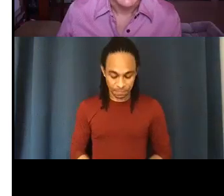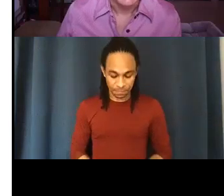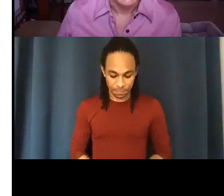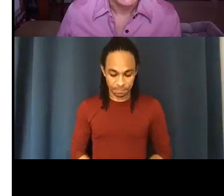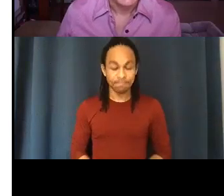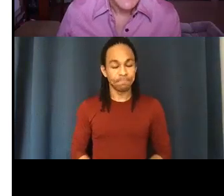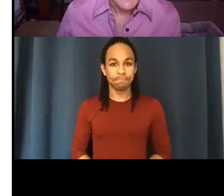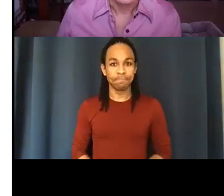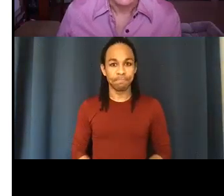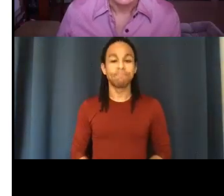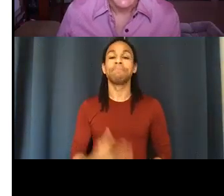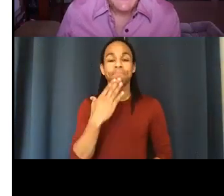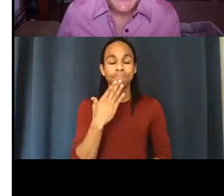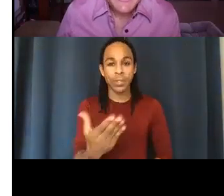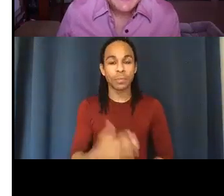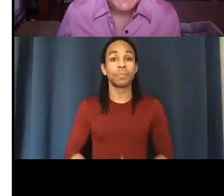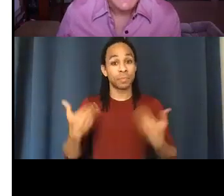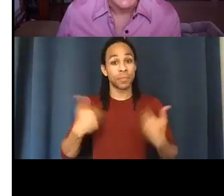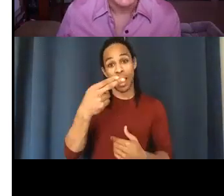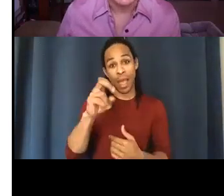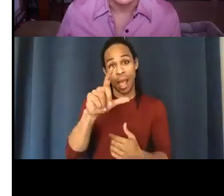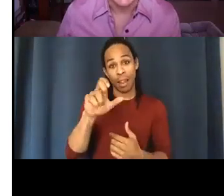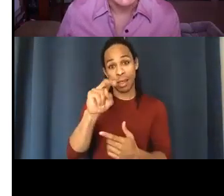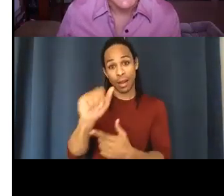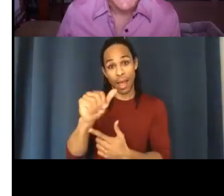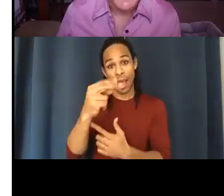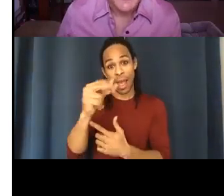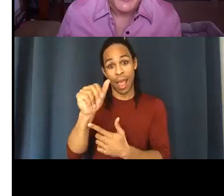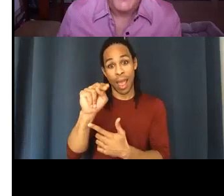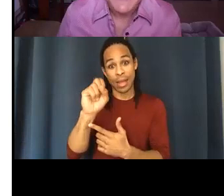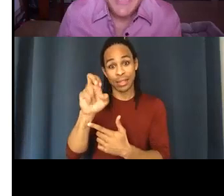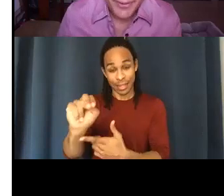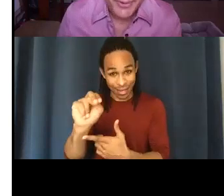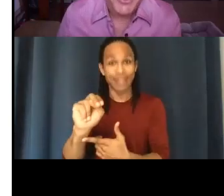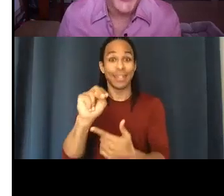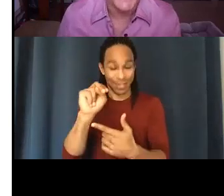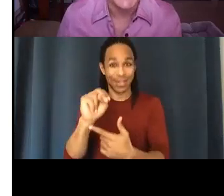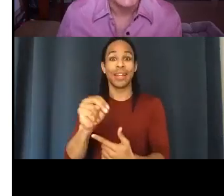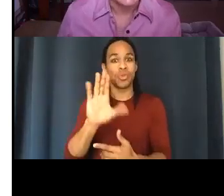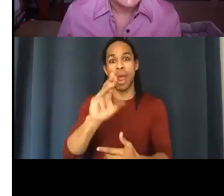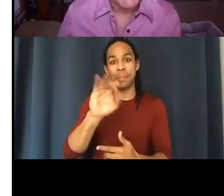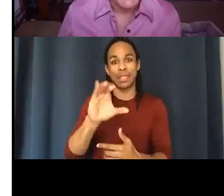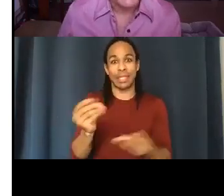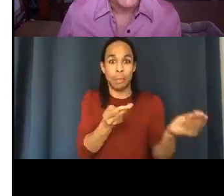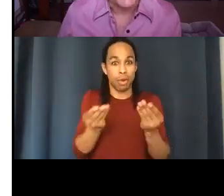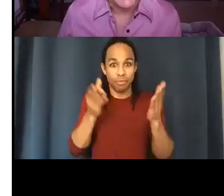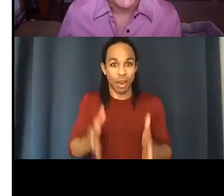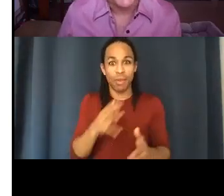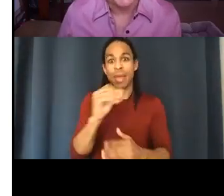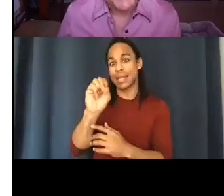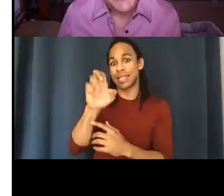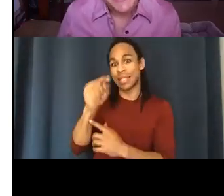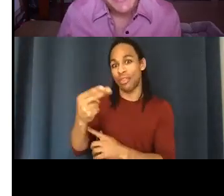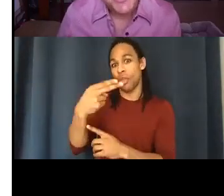Thank you. I'm Helena Hansen. I'll be your MC along with Seth Holmes. This is being recorded